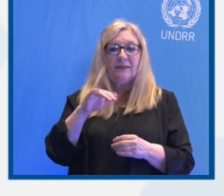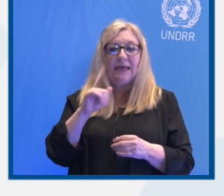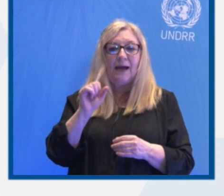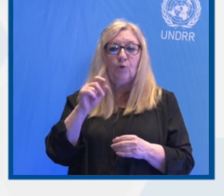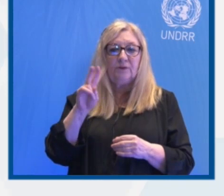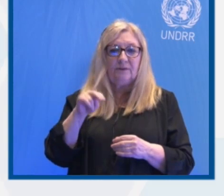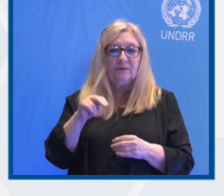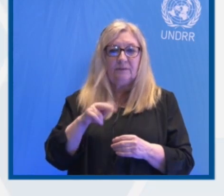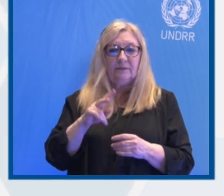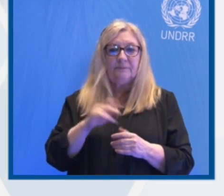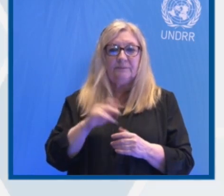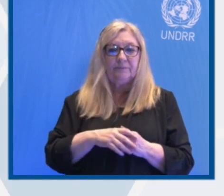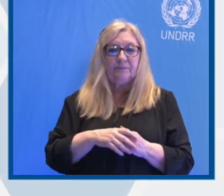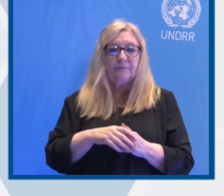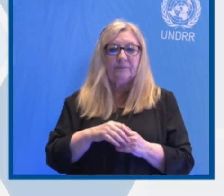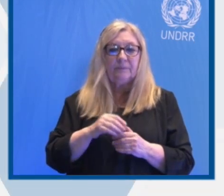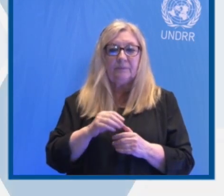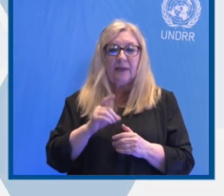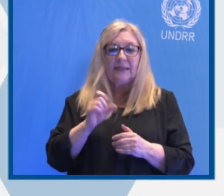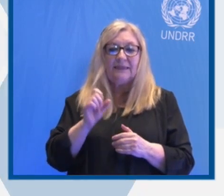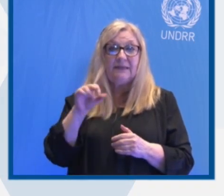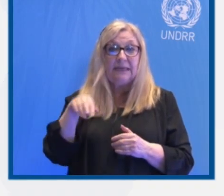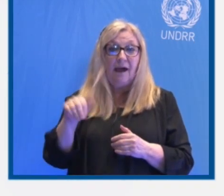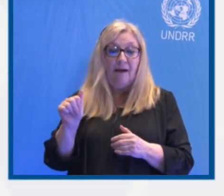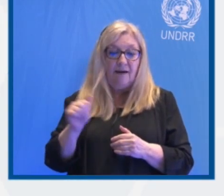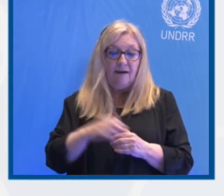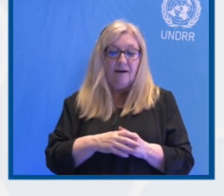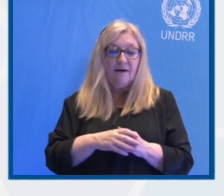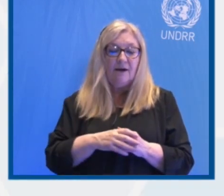The principles of capability